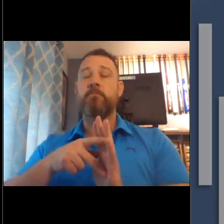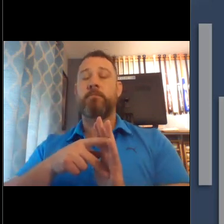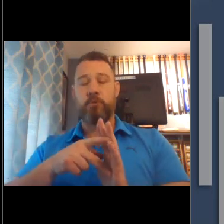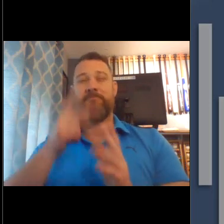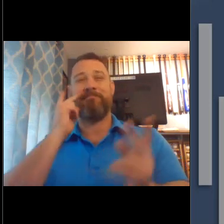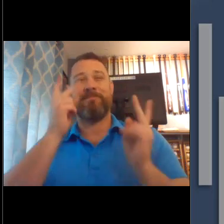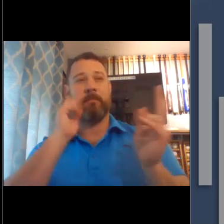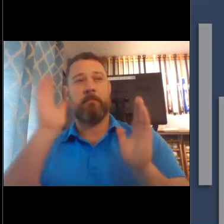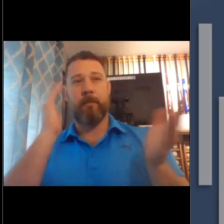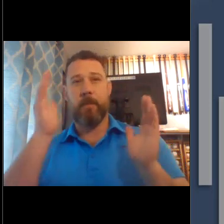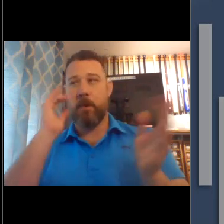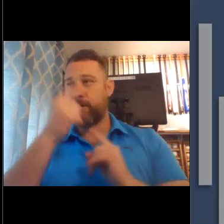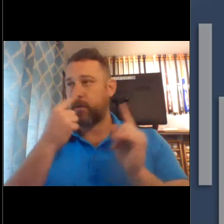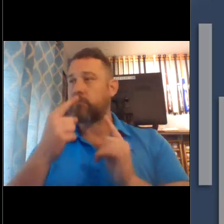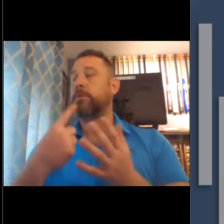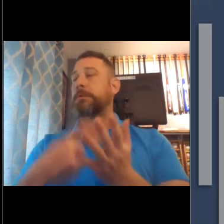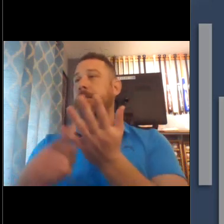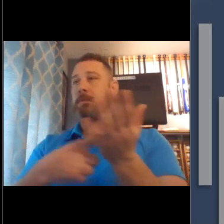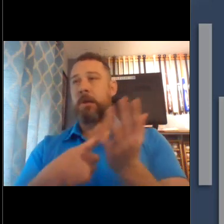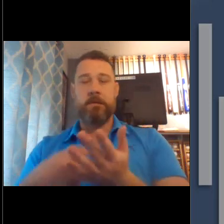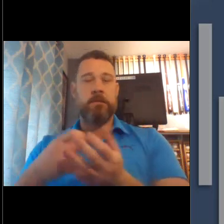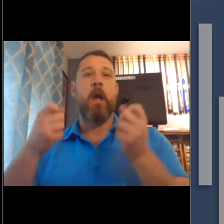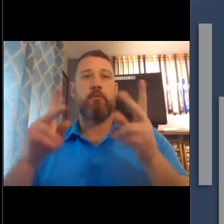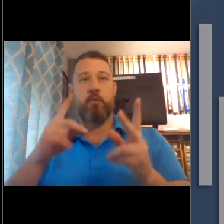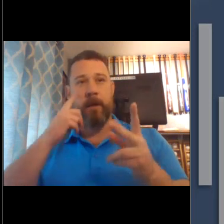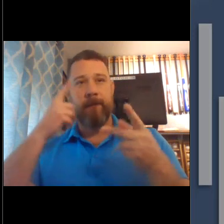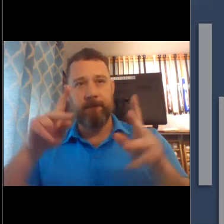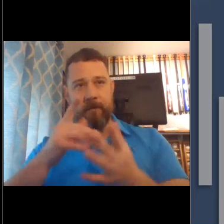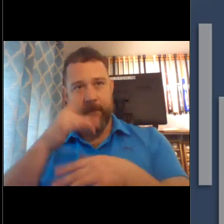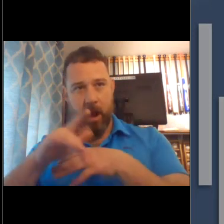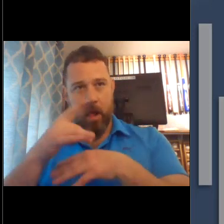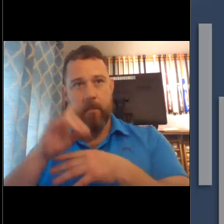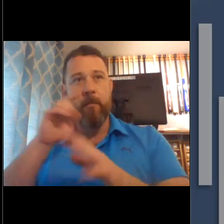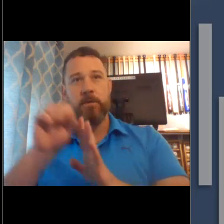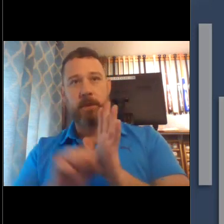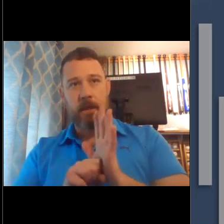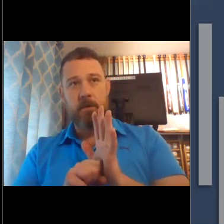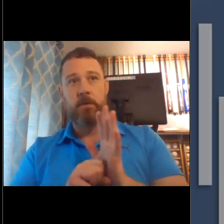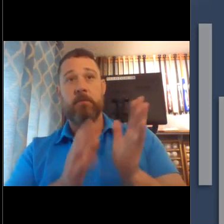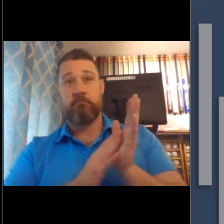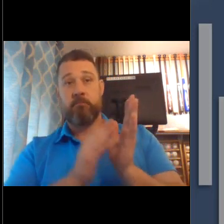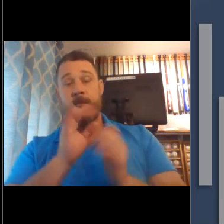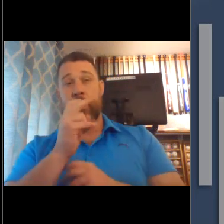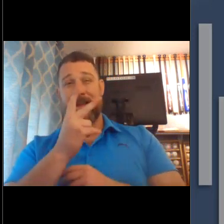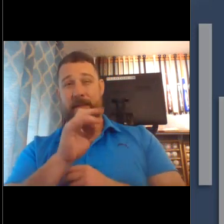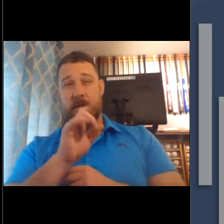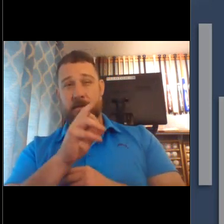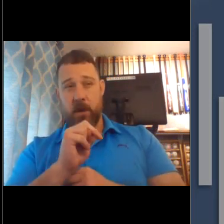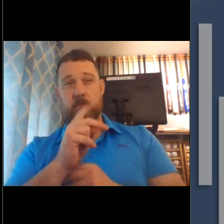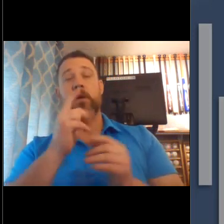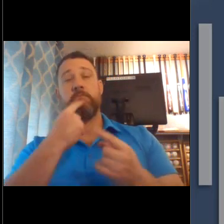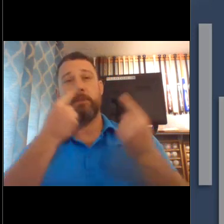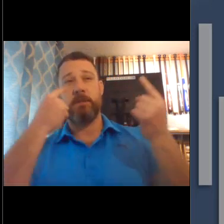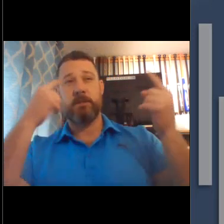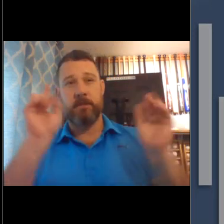and to discuss the opportunities available to our state. Congratulations to Keith Dunn and the Self-Help Counties on another successful